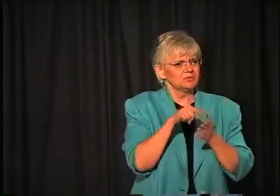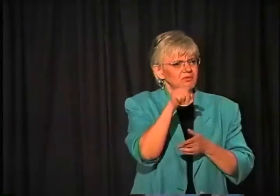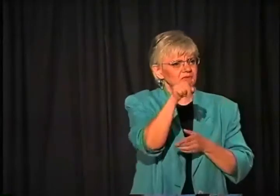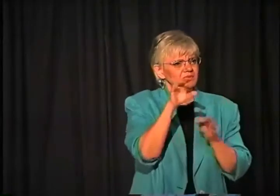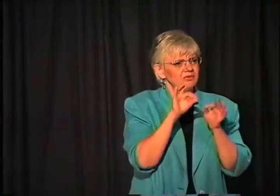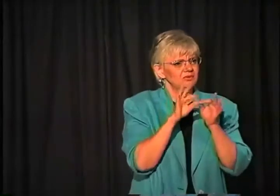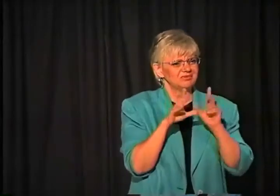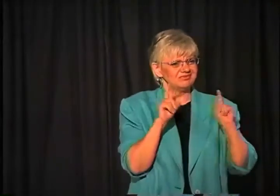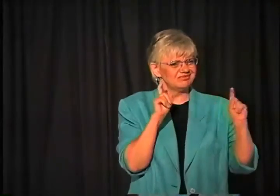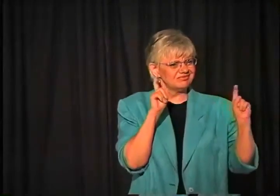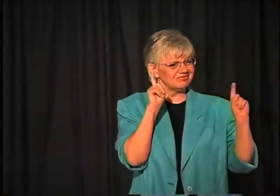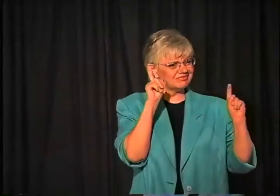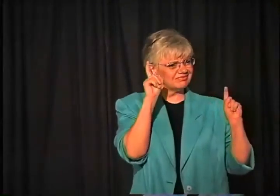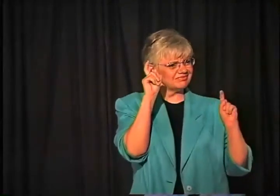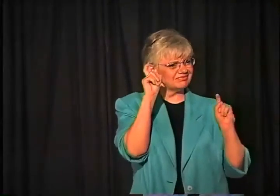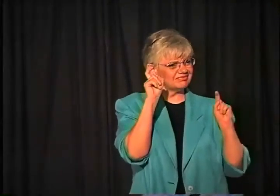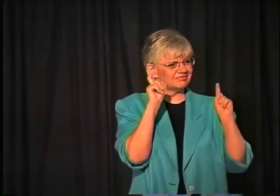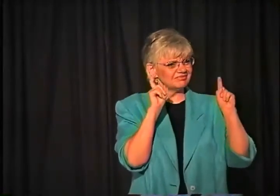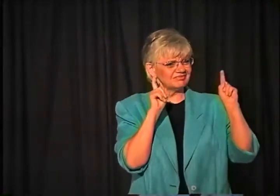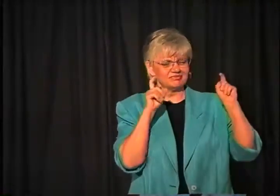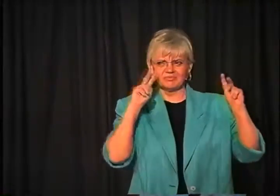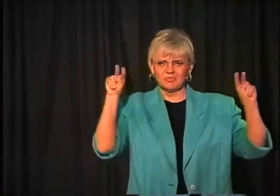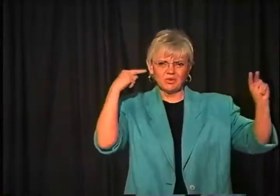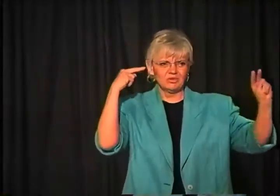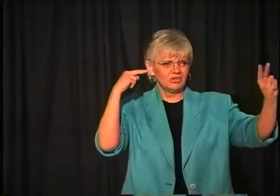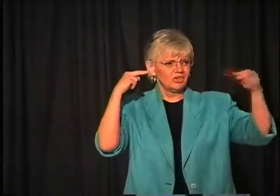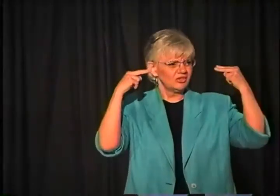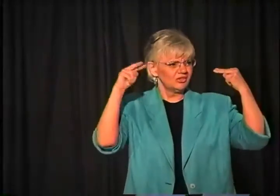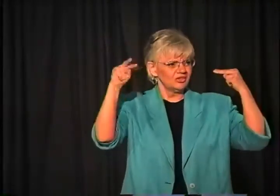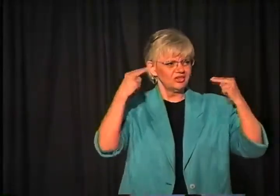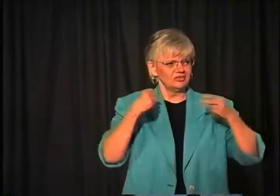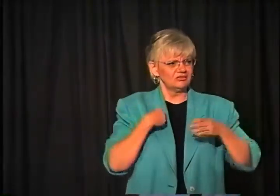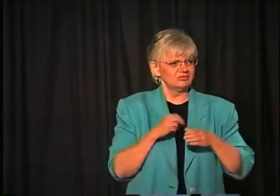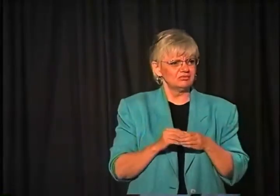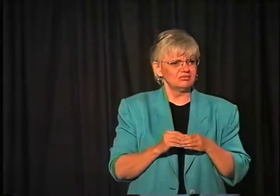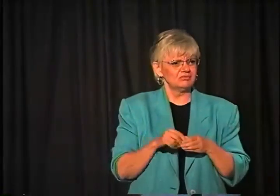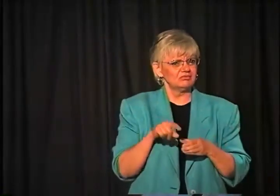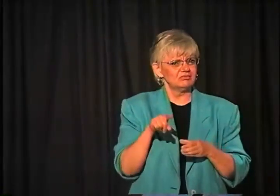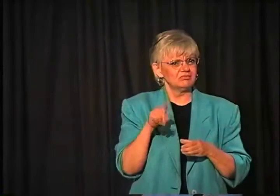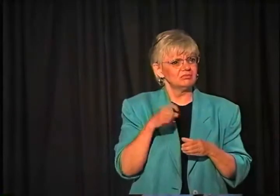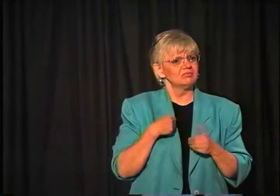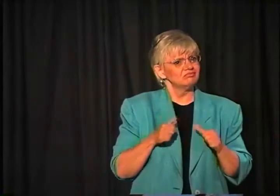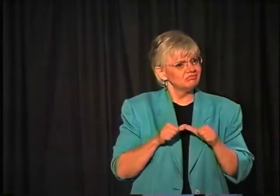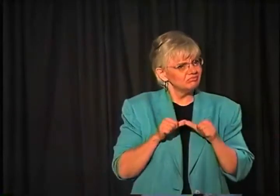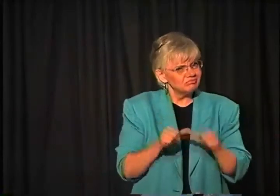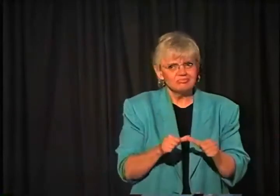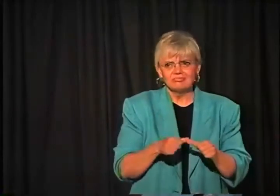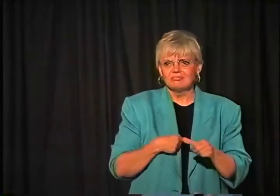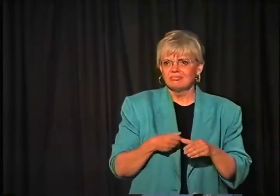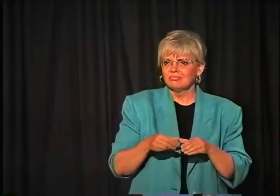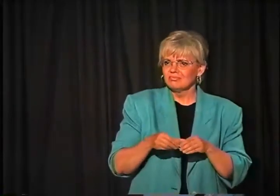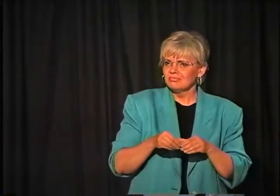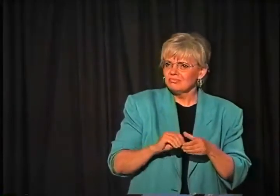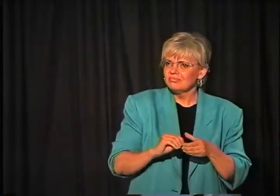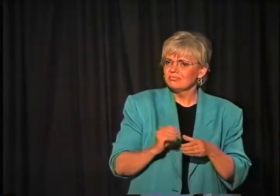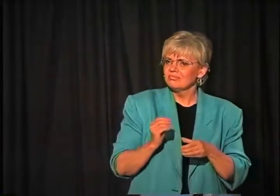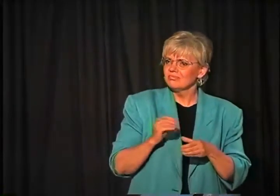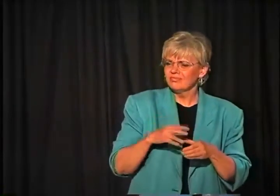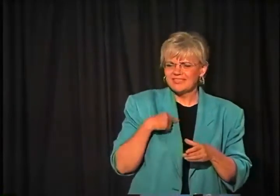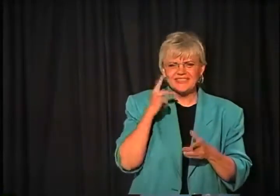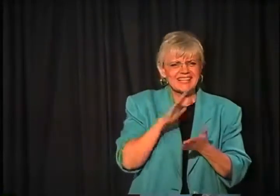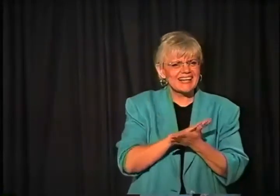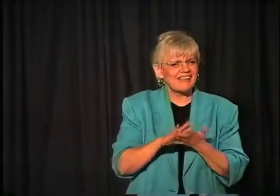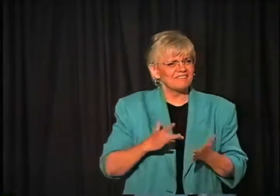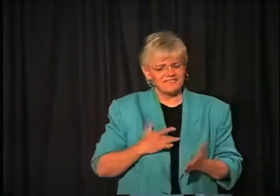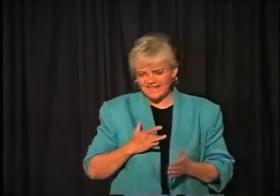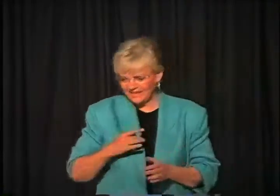started tearing the cup in tiny little pieces. And I noticed some very strange expressions on the people's faces around